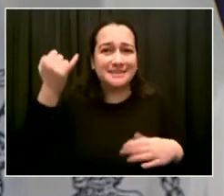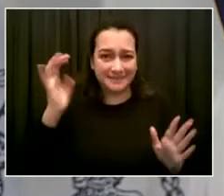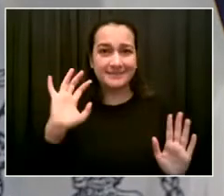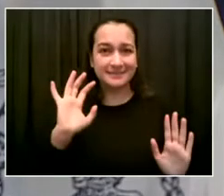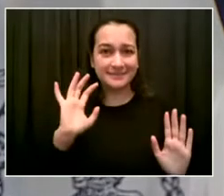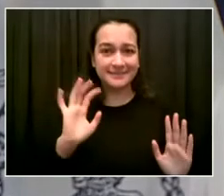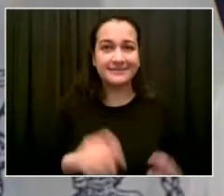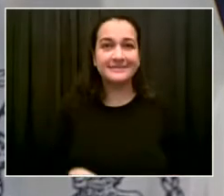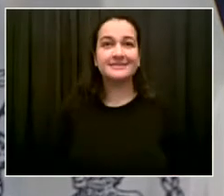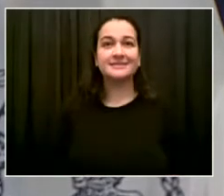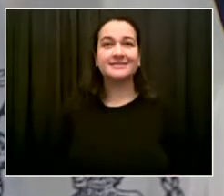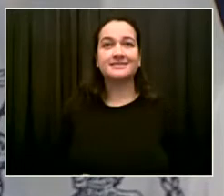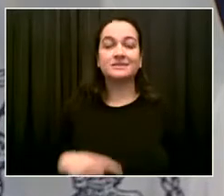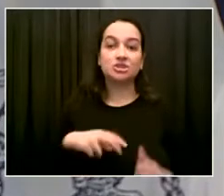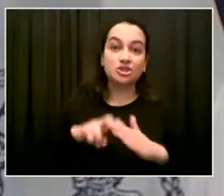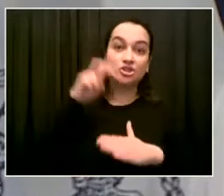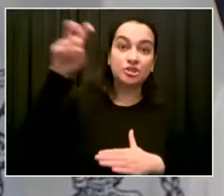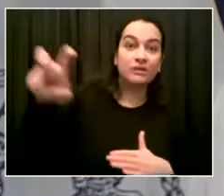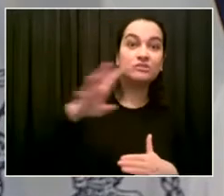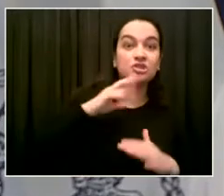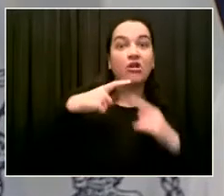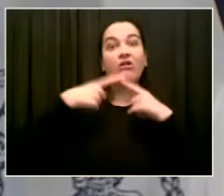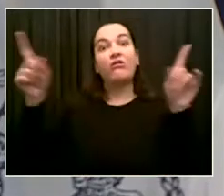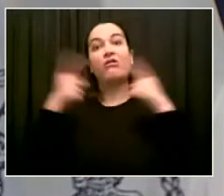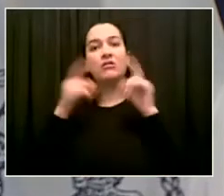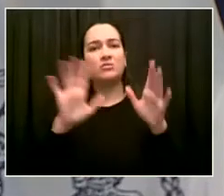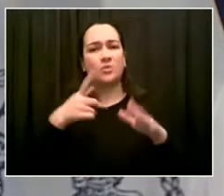different options. And with that, everybody,